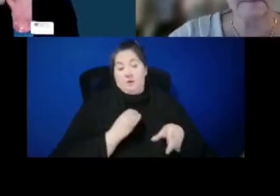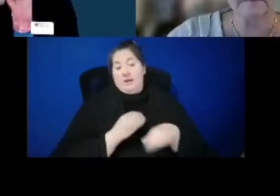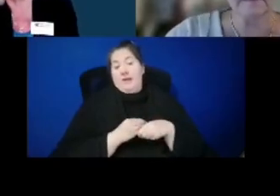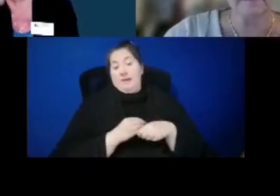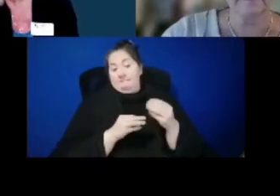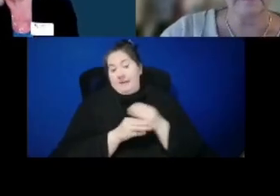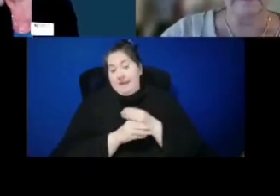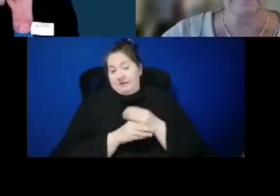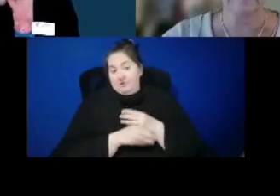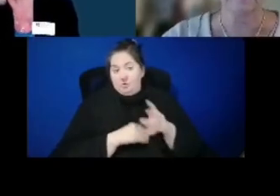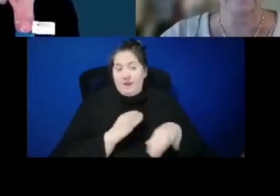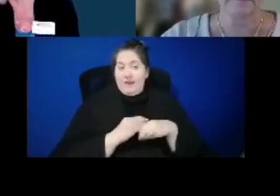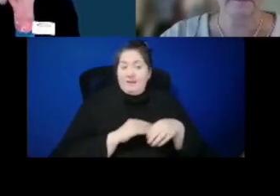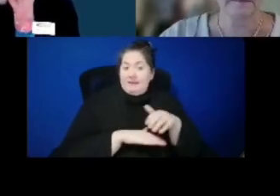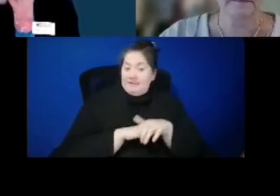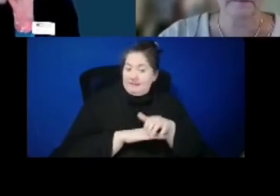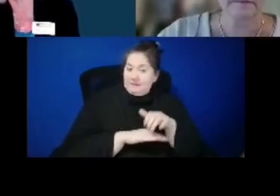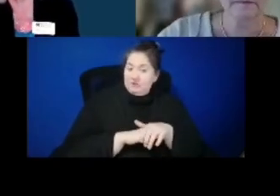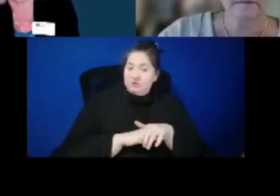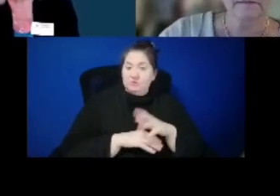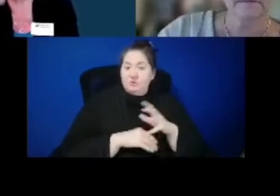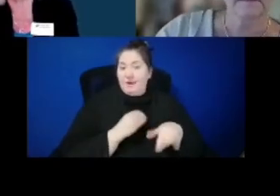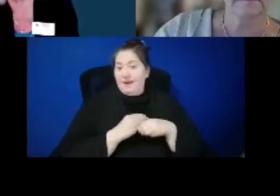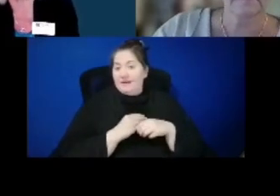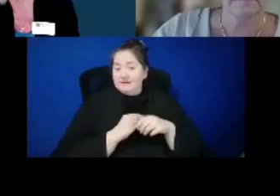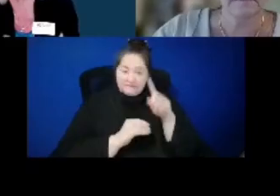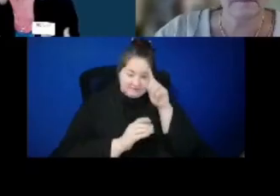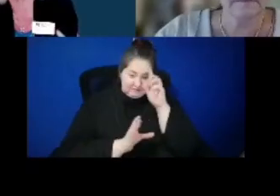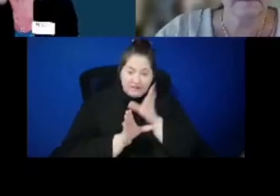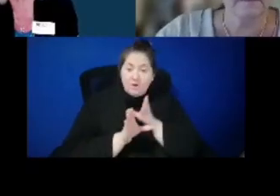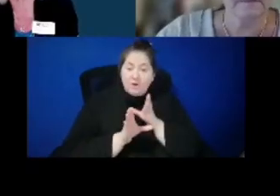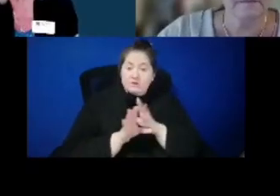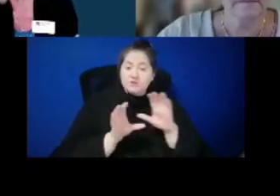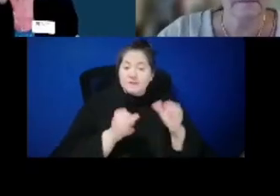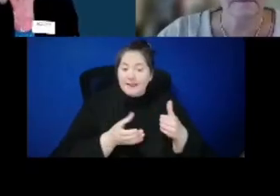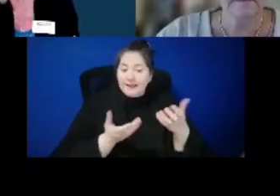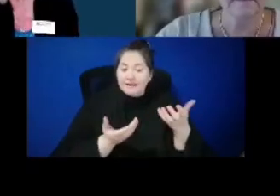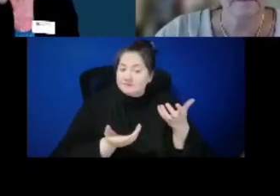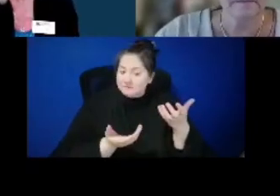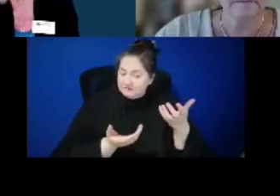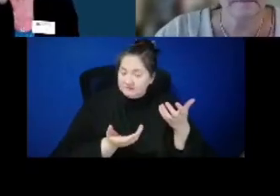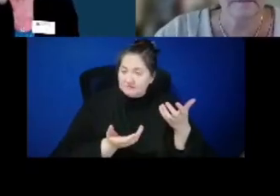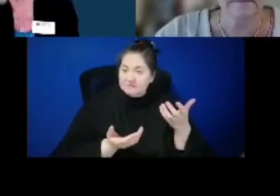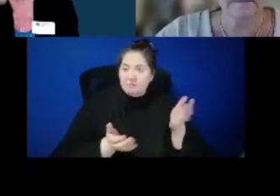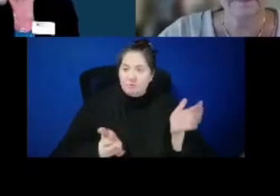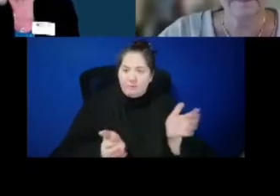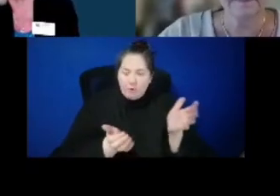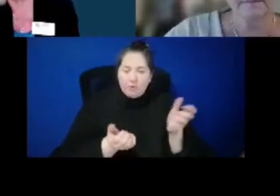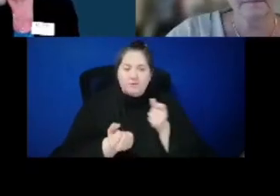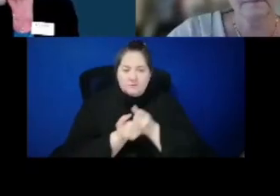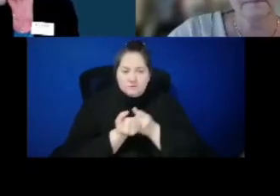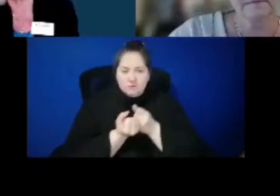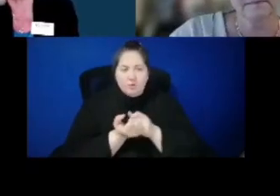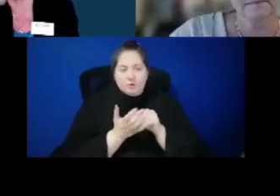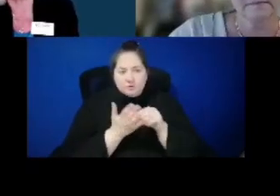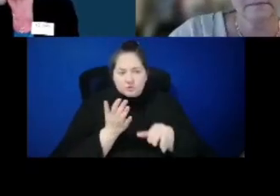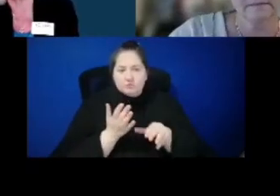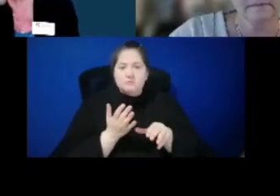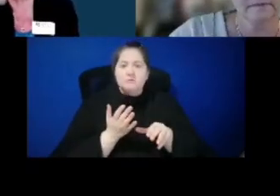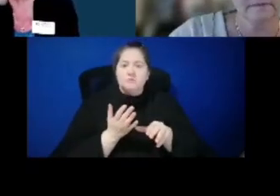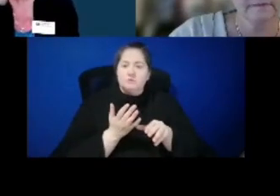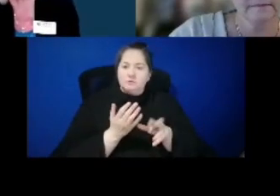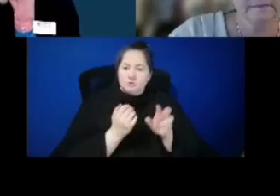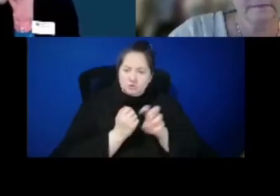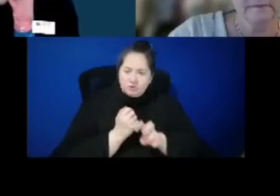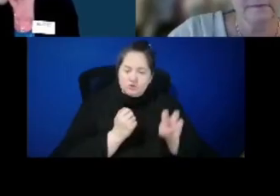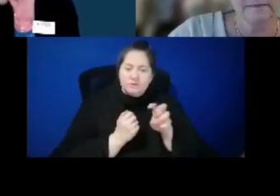on math, if you add on your English, if you add on a psychology class, and really promote and support the students as they're going on this